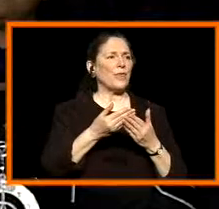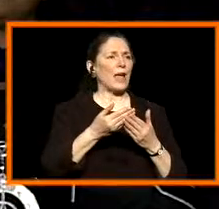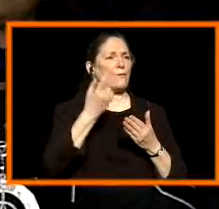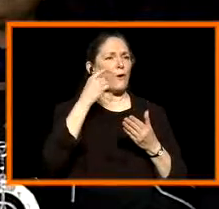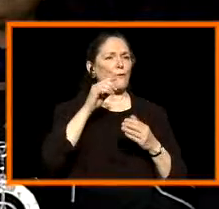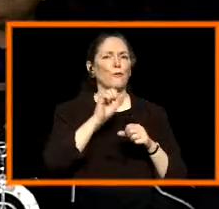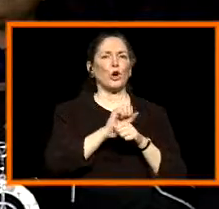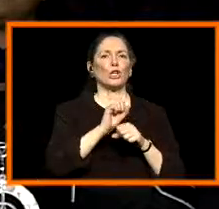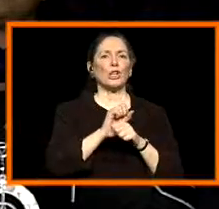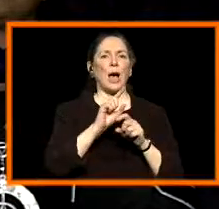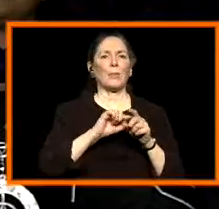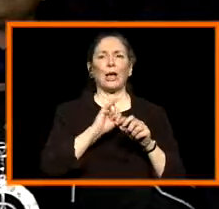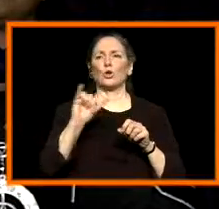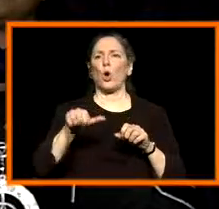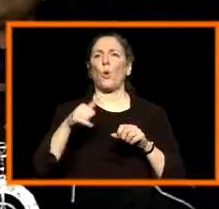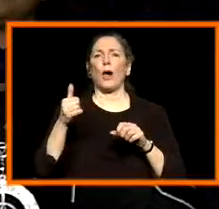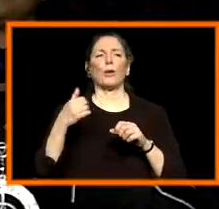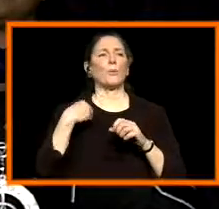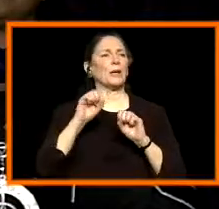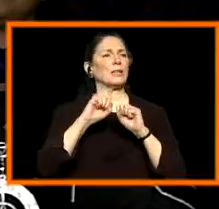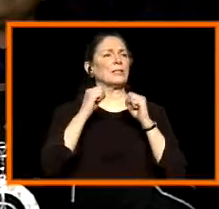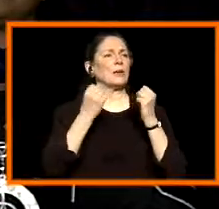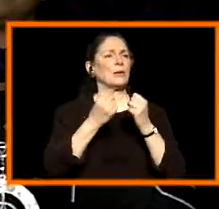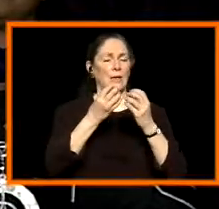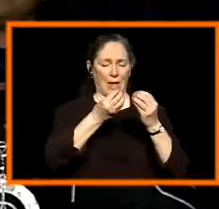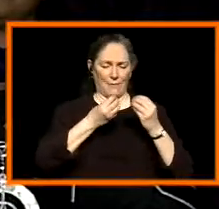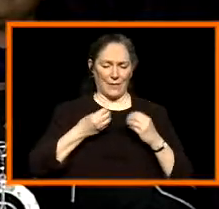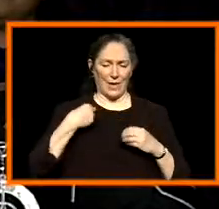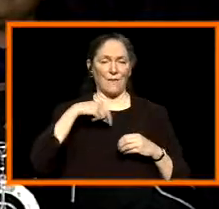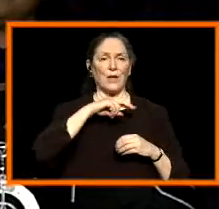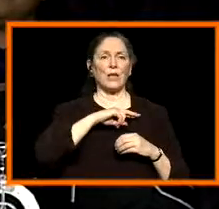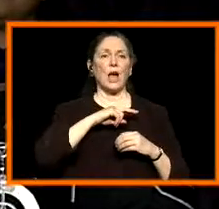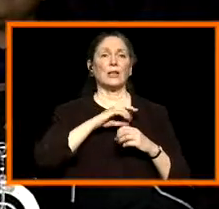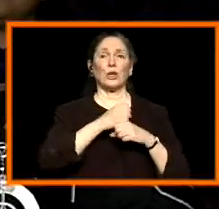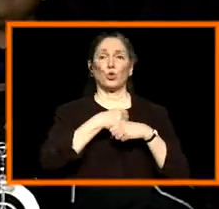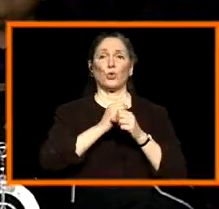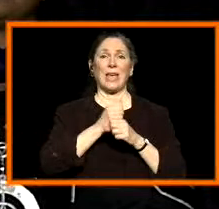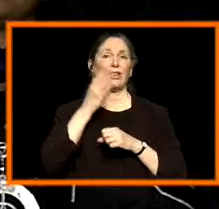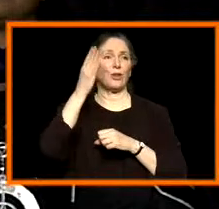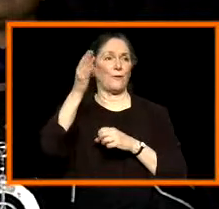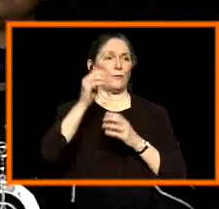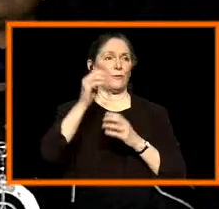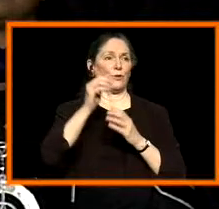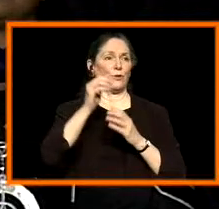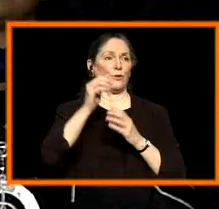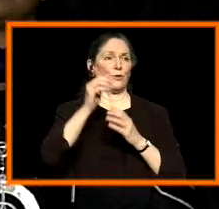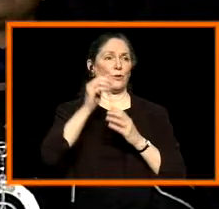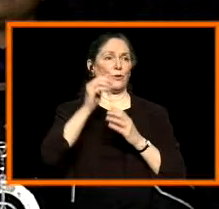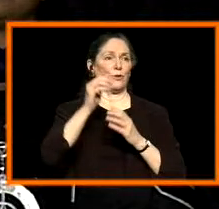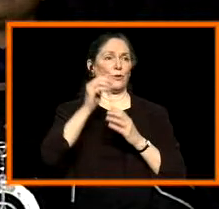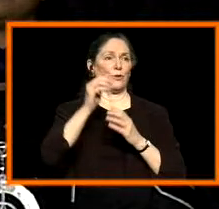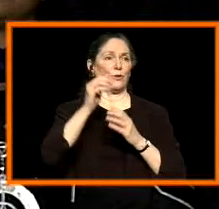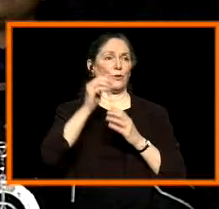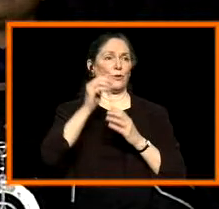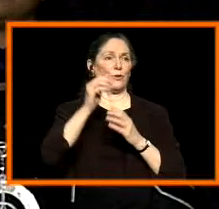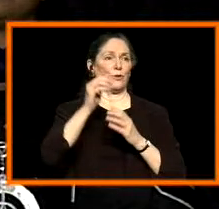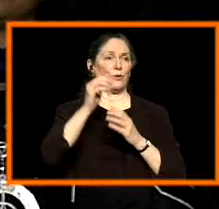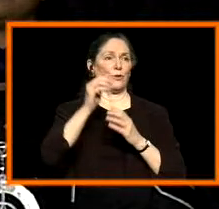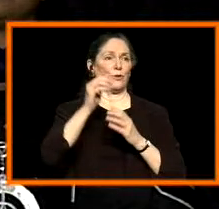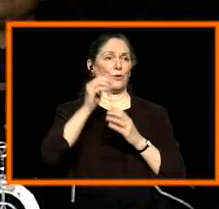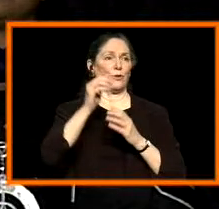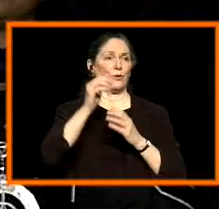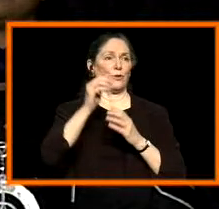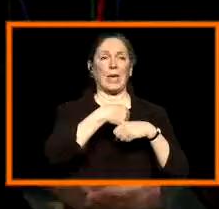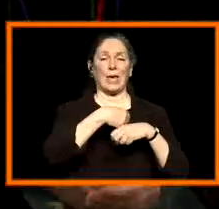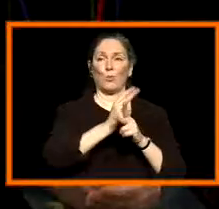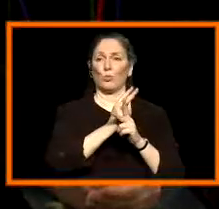for a job like no other, for society has trusted us with creating its future leaders. And at Governor State, we